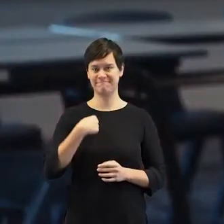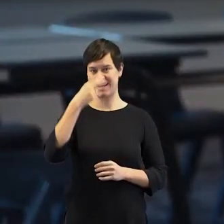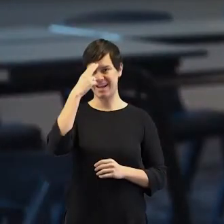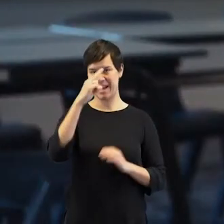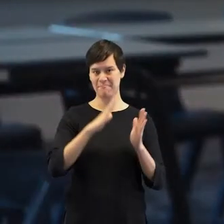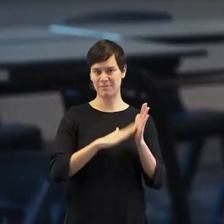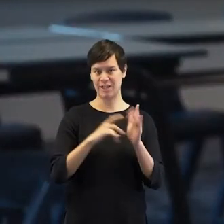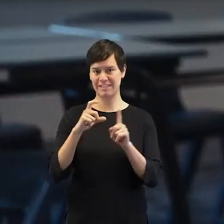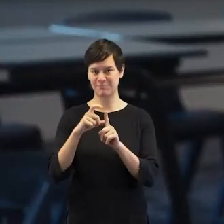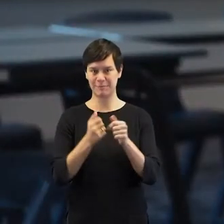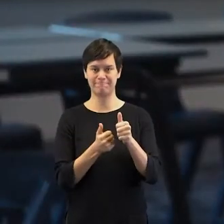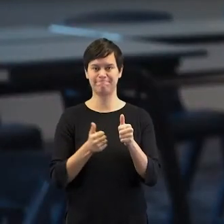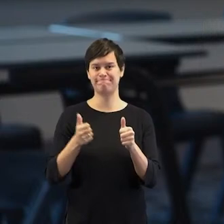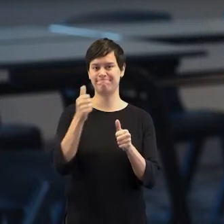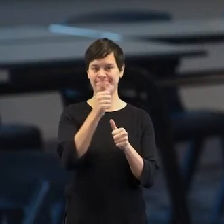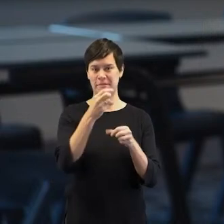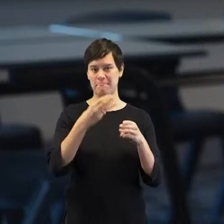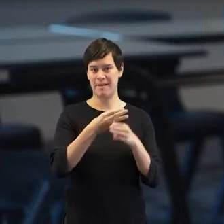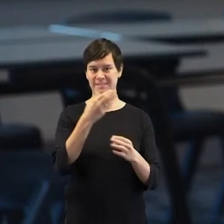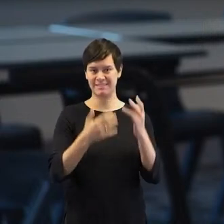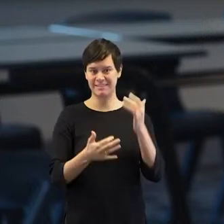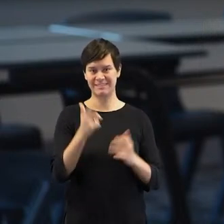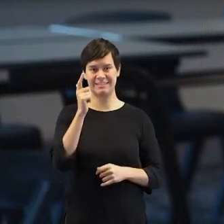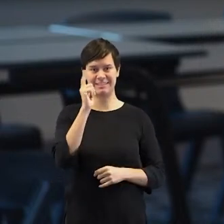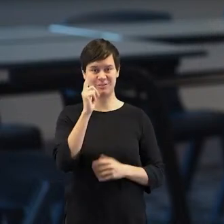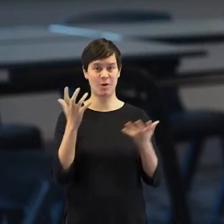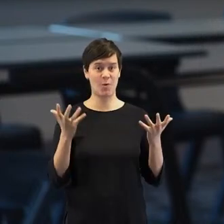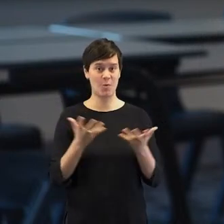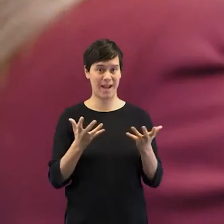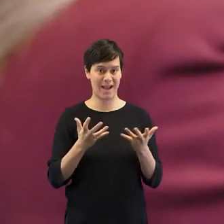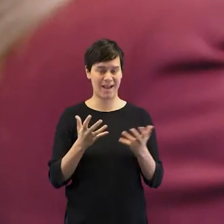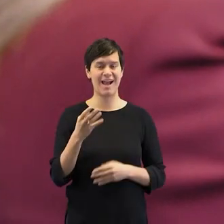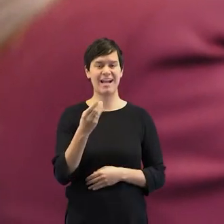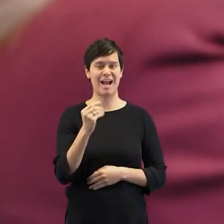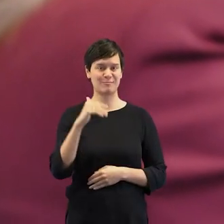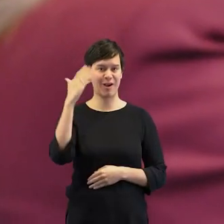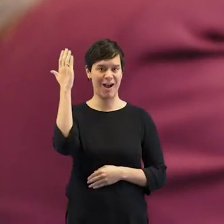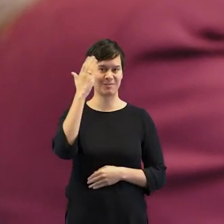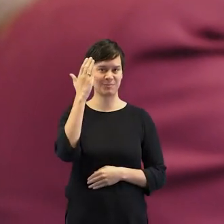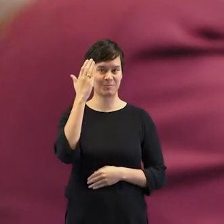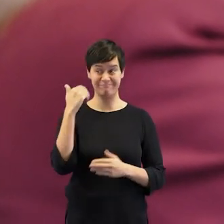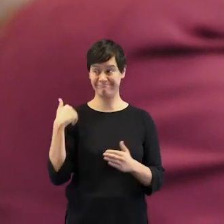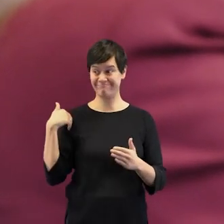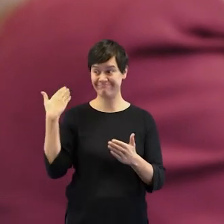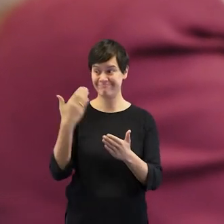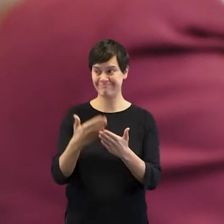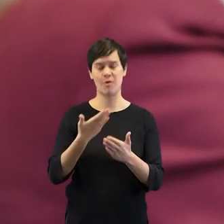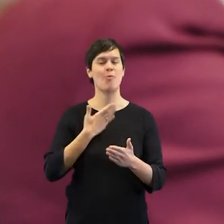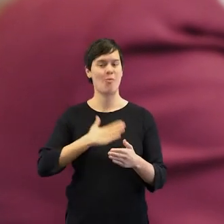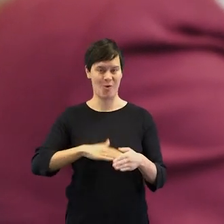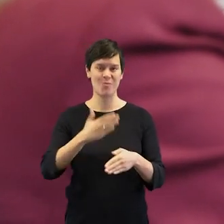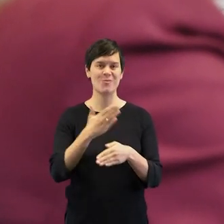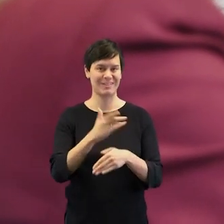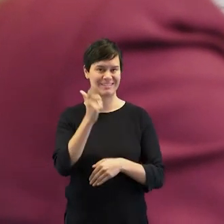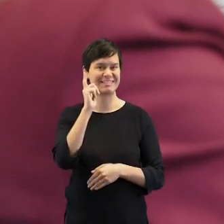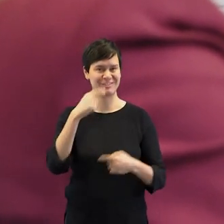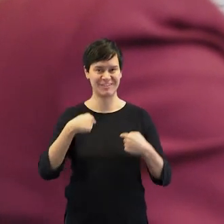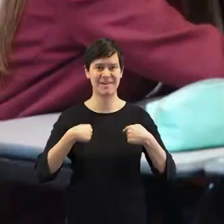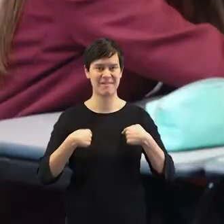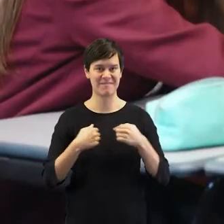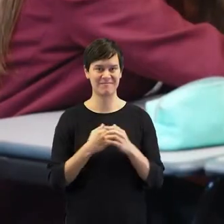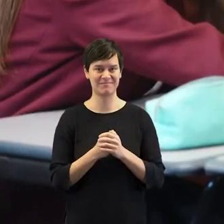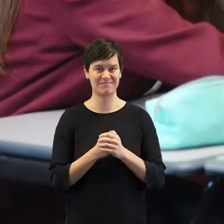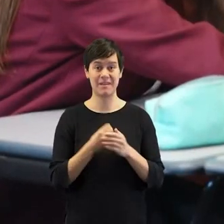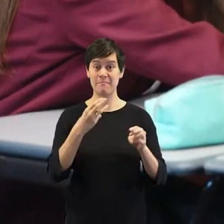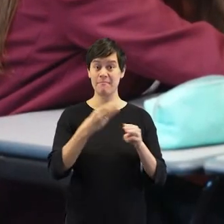I'm Michelle Dalrymple, Head of Mathematics and Statistics at Kashmir High School. I know I've always wanted to be a teacher. I have